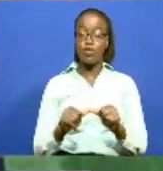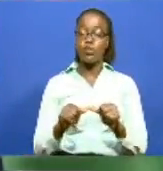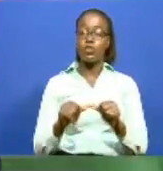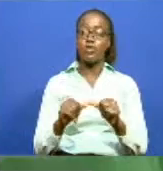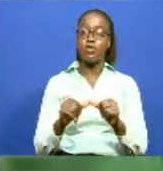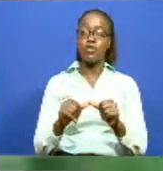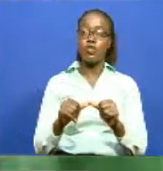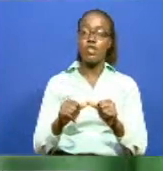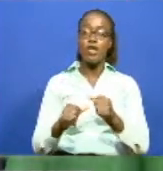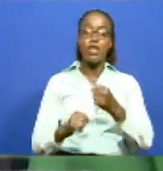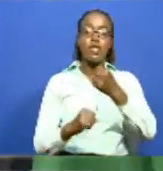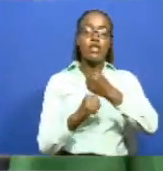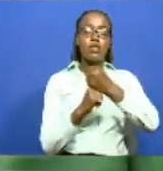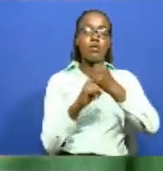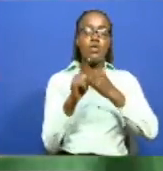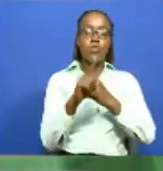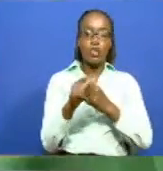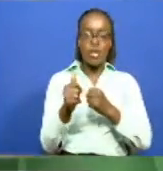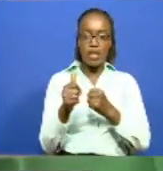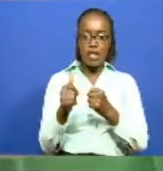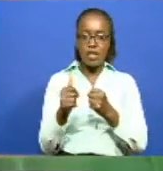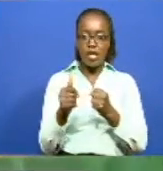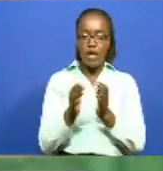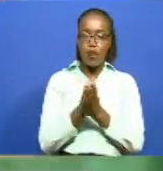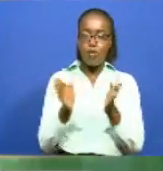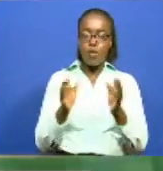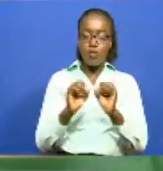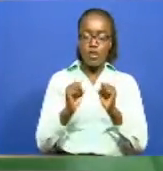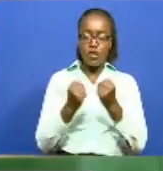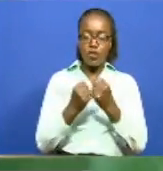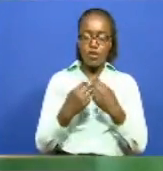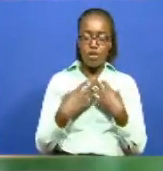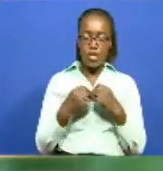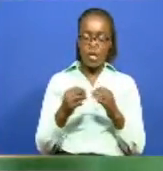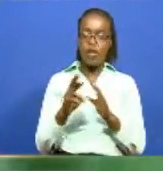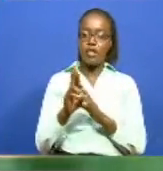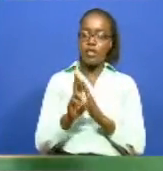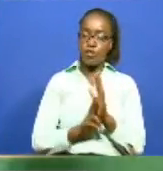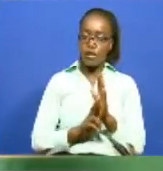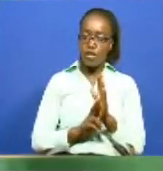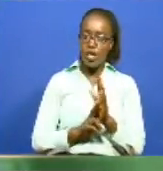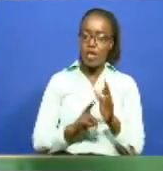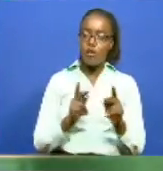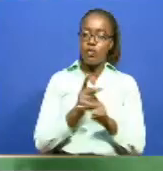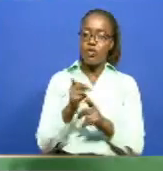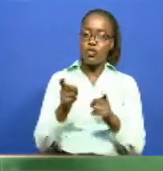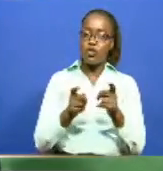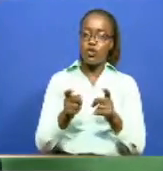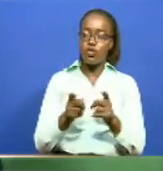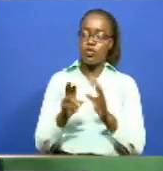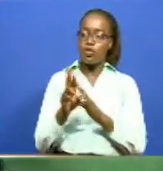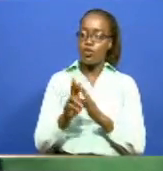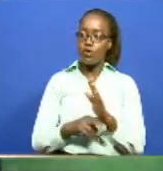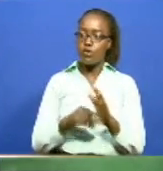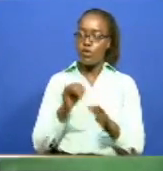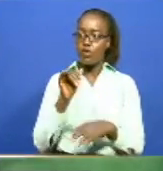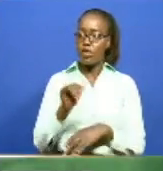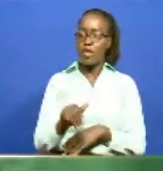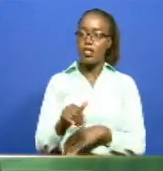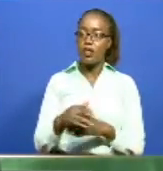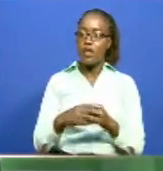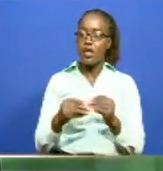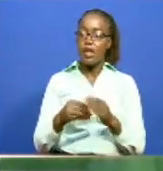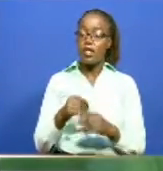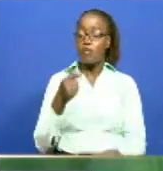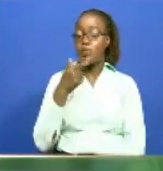holding hands together, maintain public social health measures, infection prevention control measures, so that we can comfortably